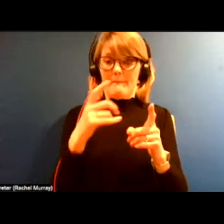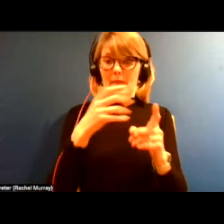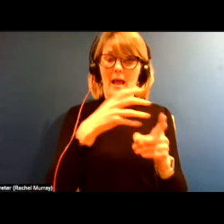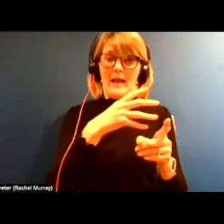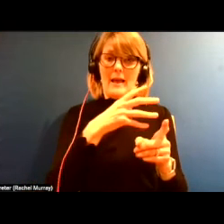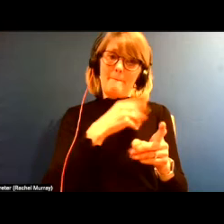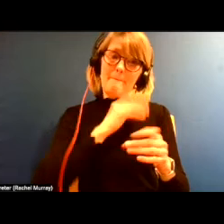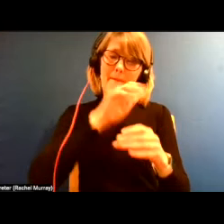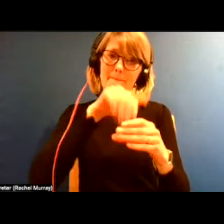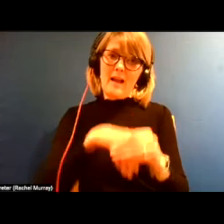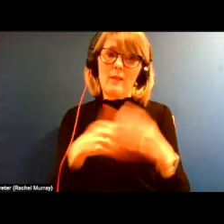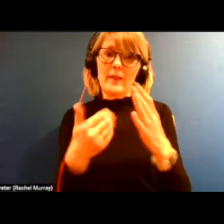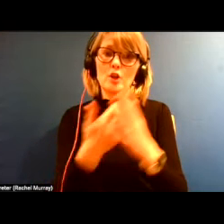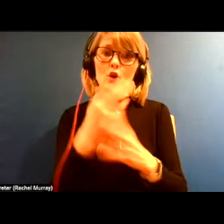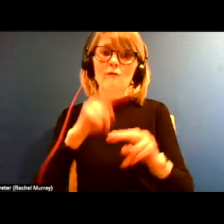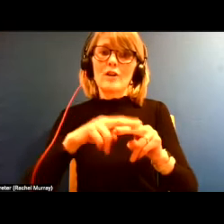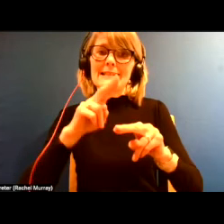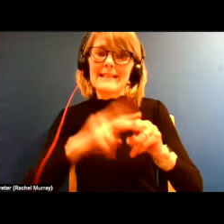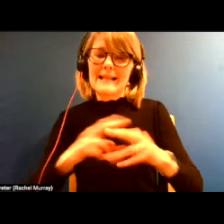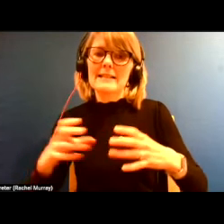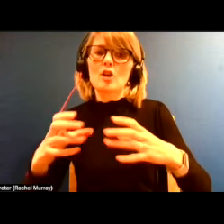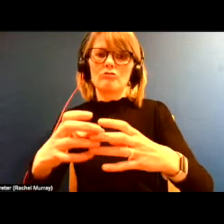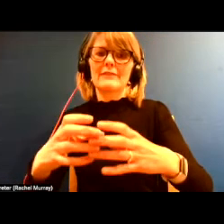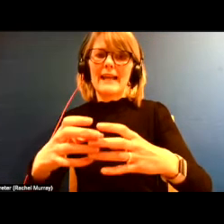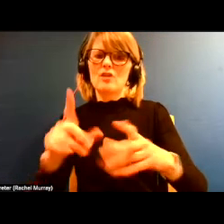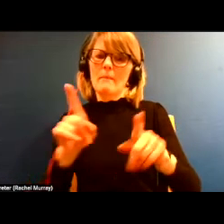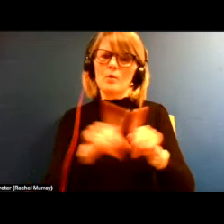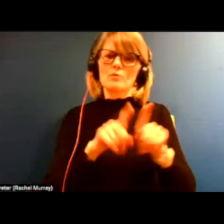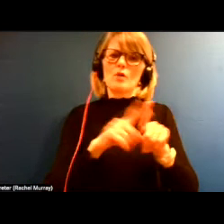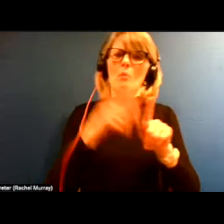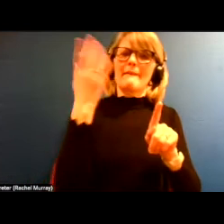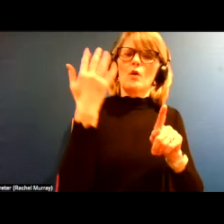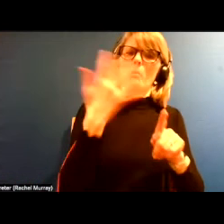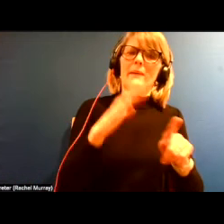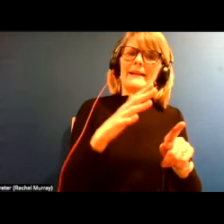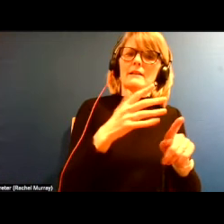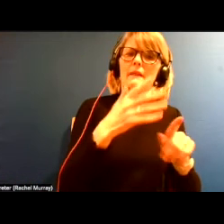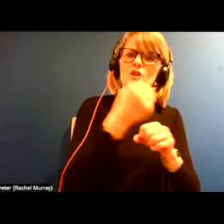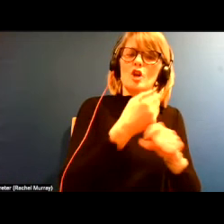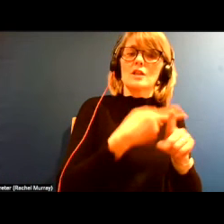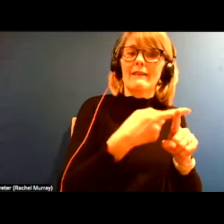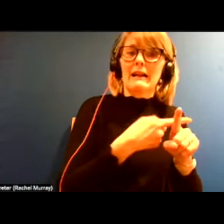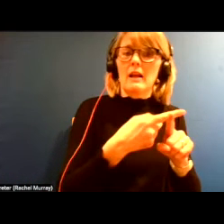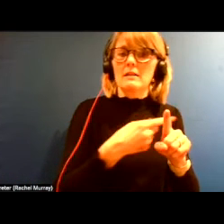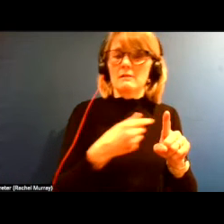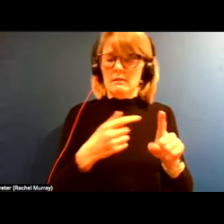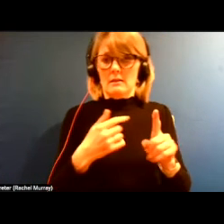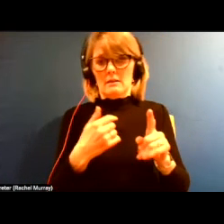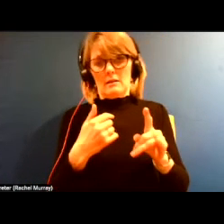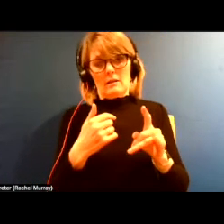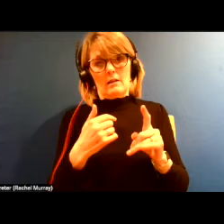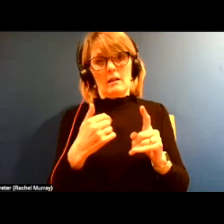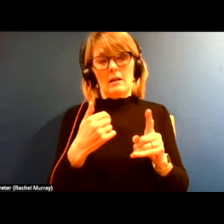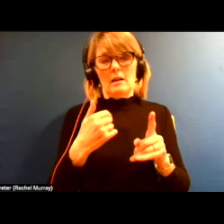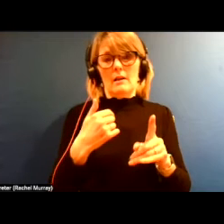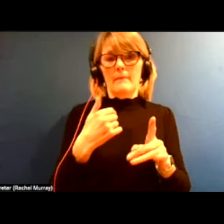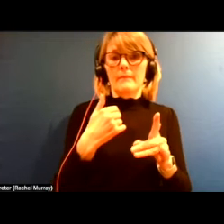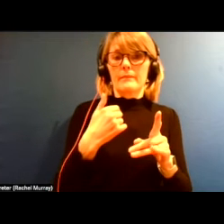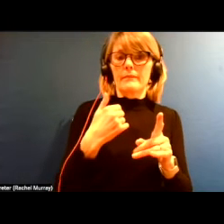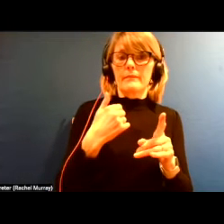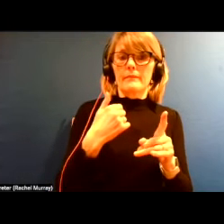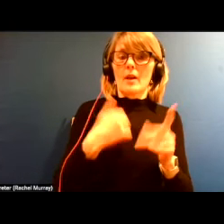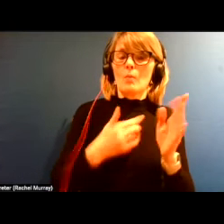have also been a communicant of Anglican churches in the past. I read for my first degree at Oxford University and I lived at Wycliffe Hall